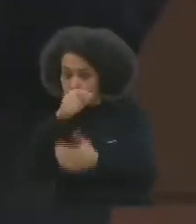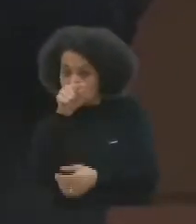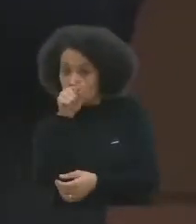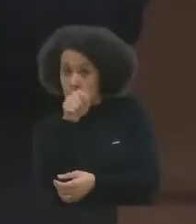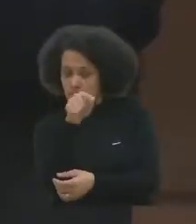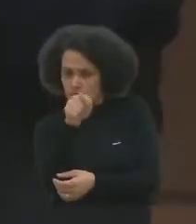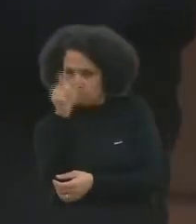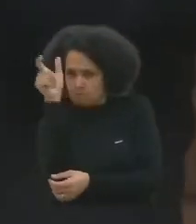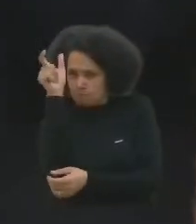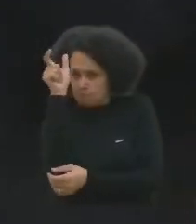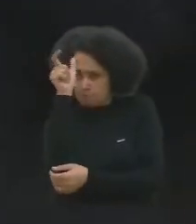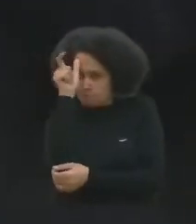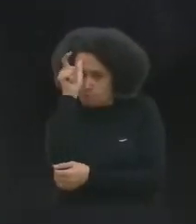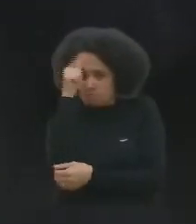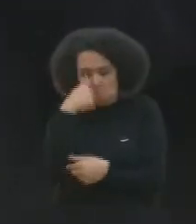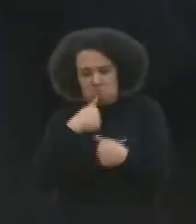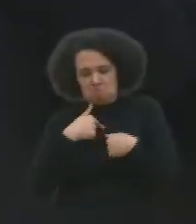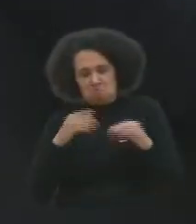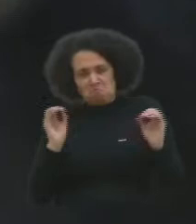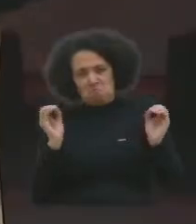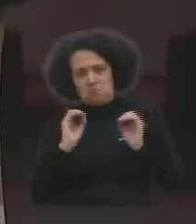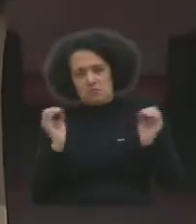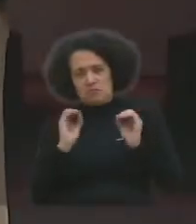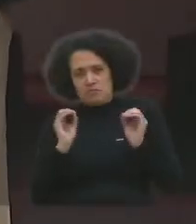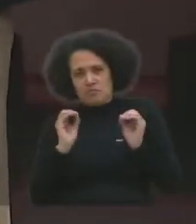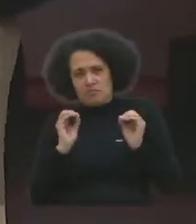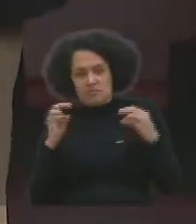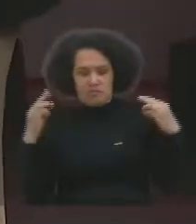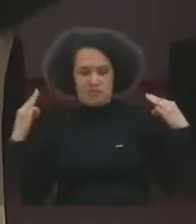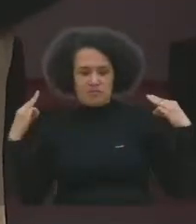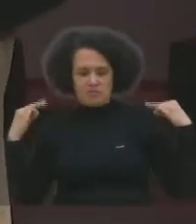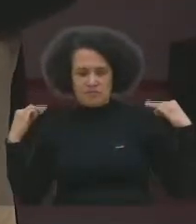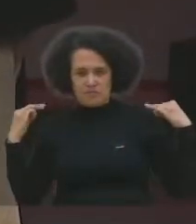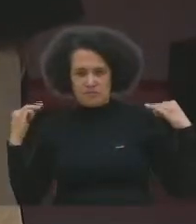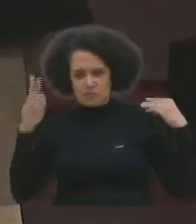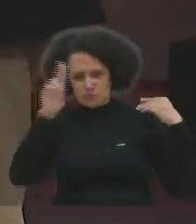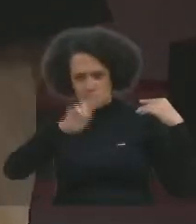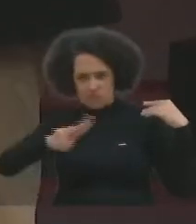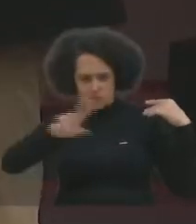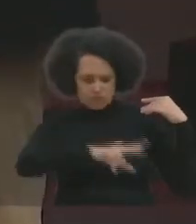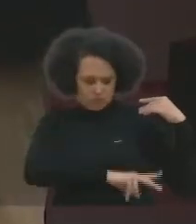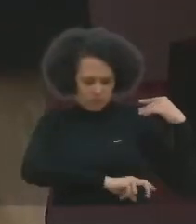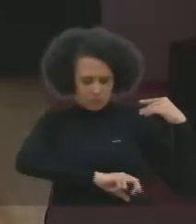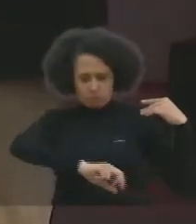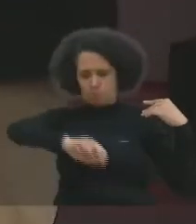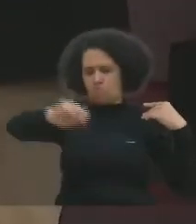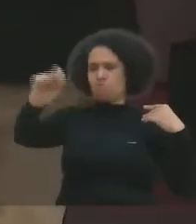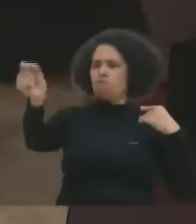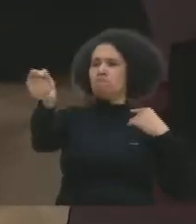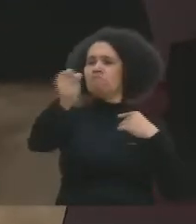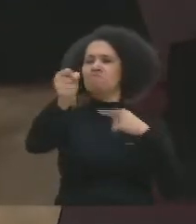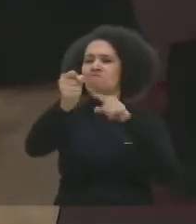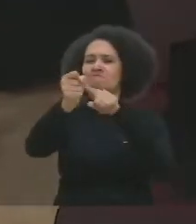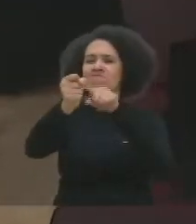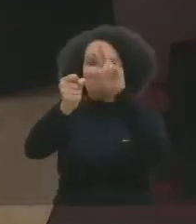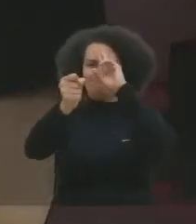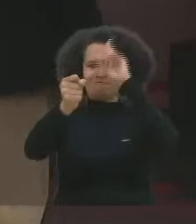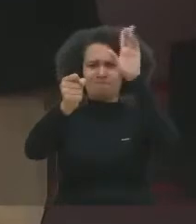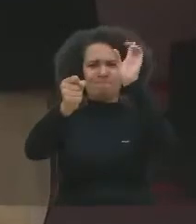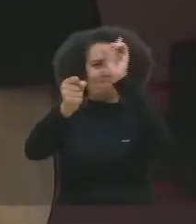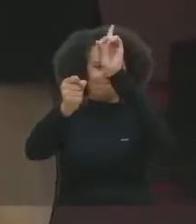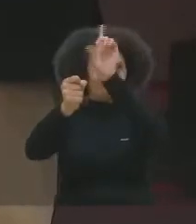the sword of the word of his God. Miguel usa a espada do Senhor Deus. Michael, the great